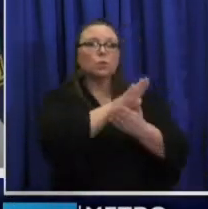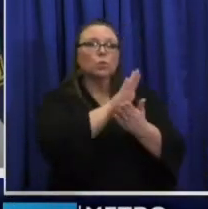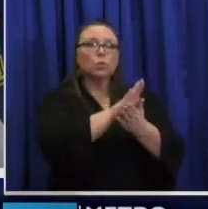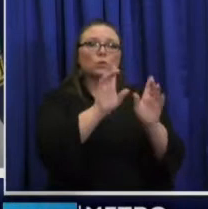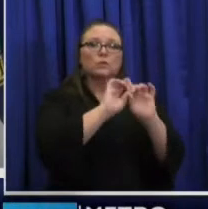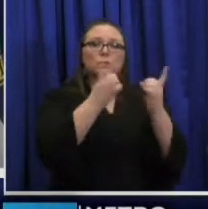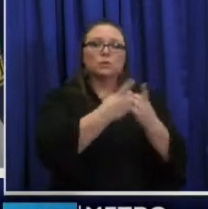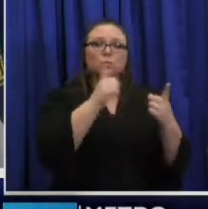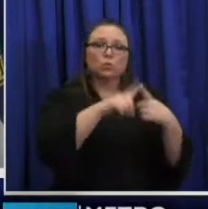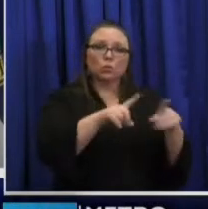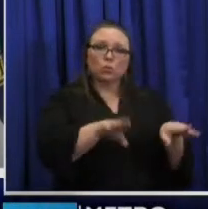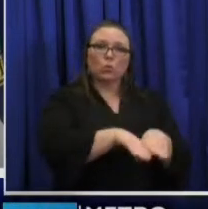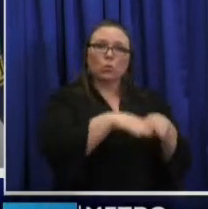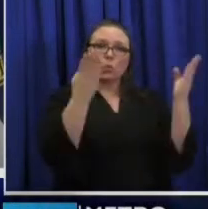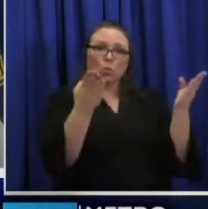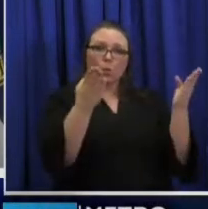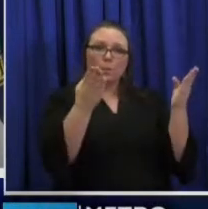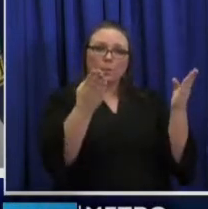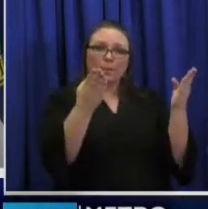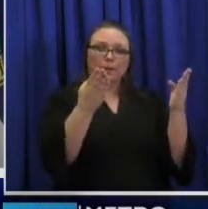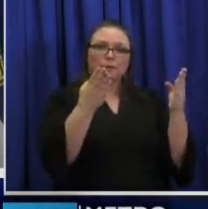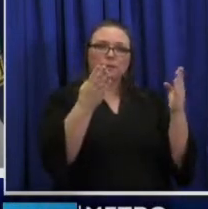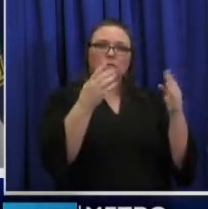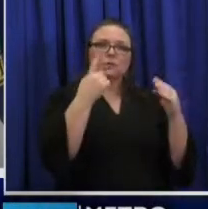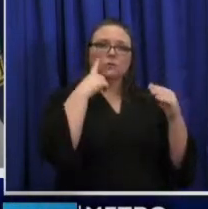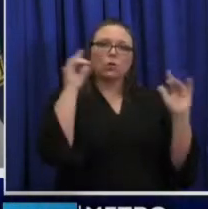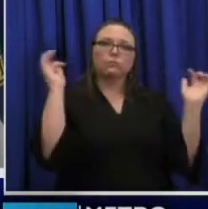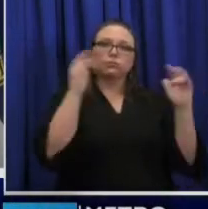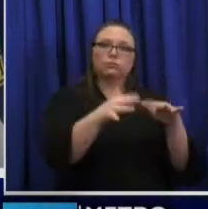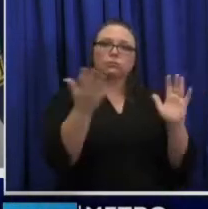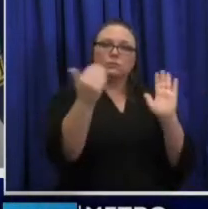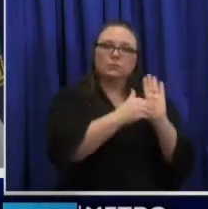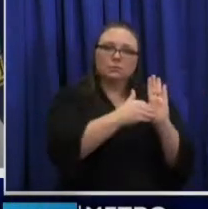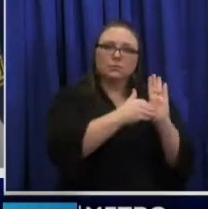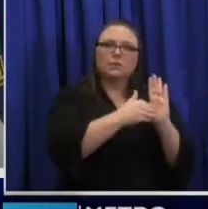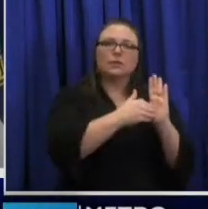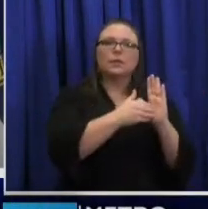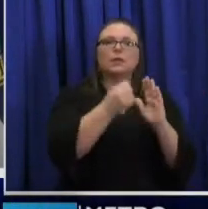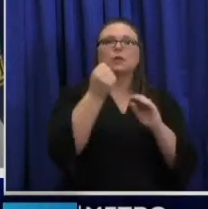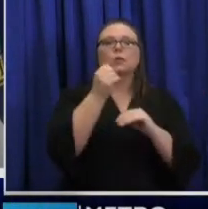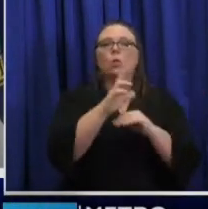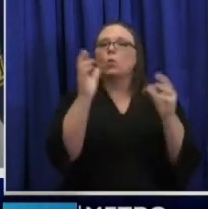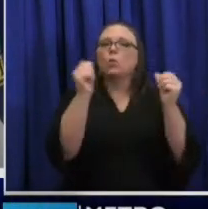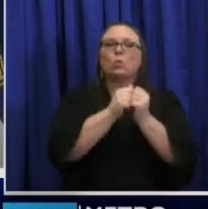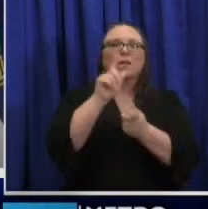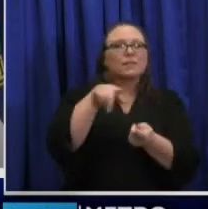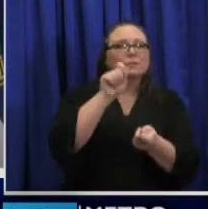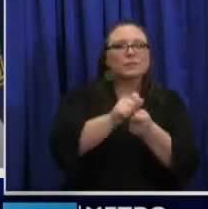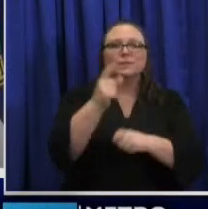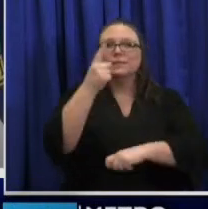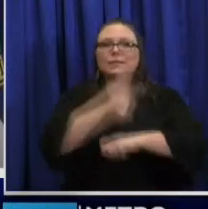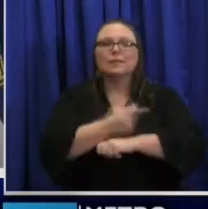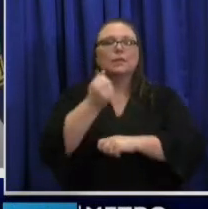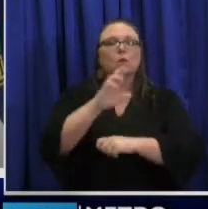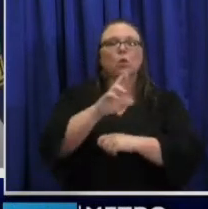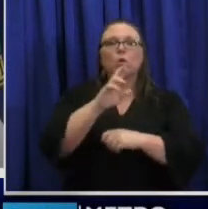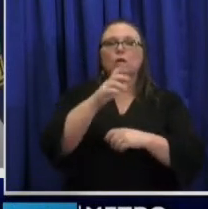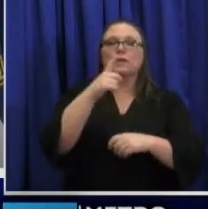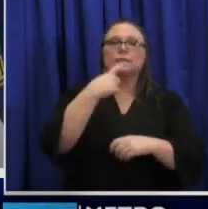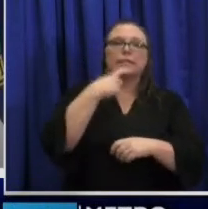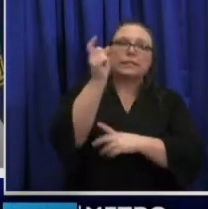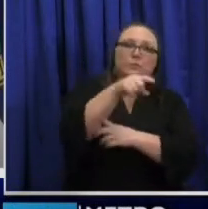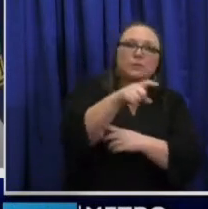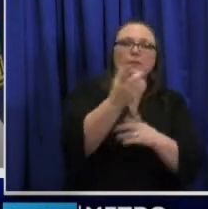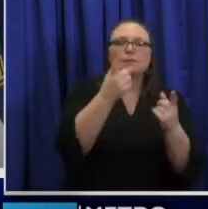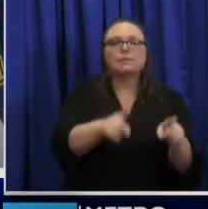to reopen with in-person learning, with any sort of certain date, or that it should happen? I'm just trying to